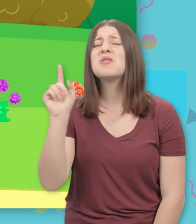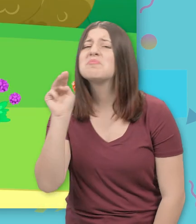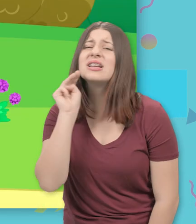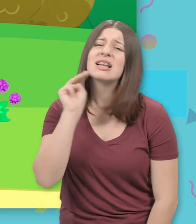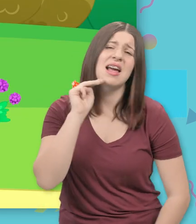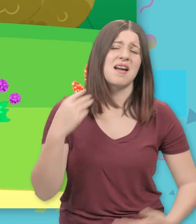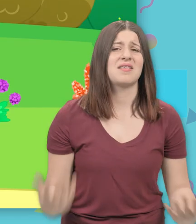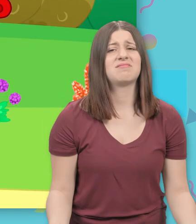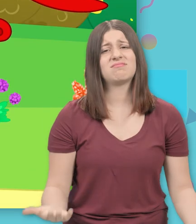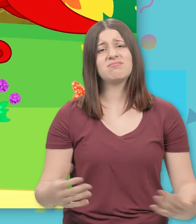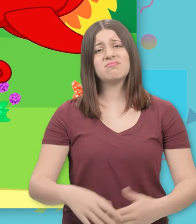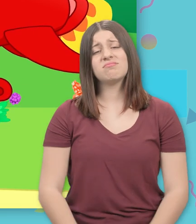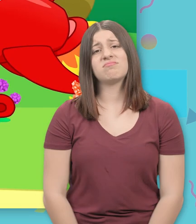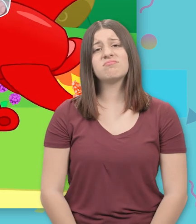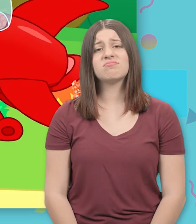Mila!